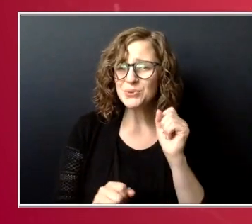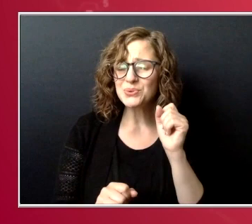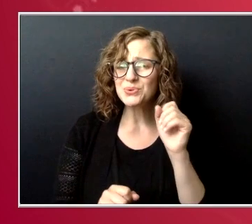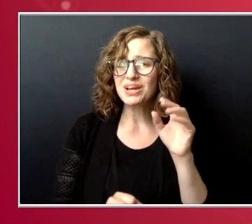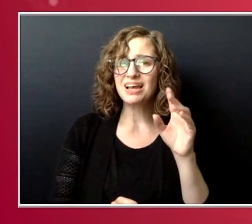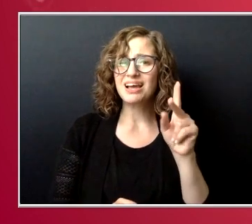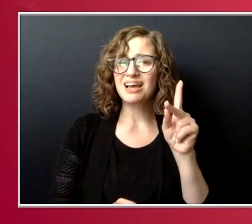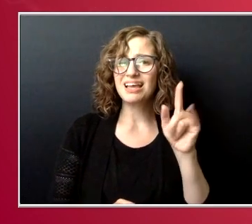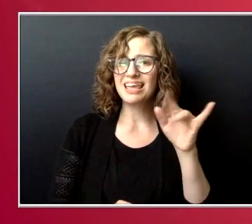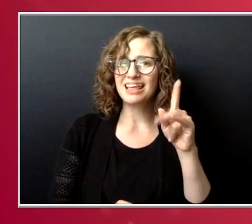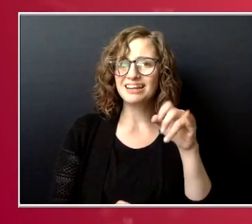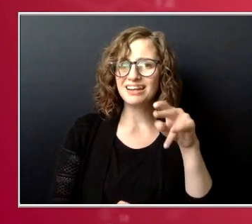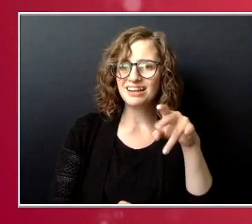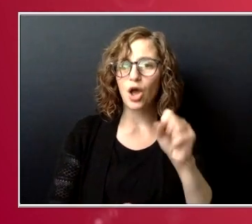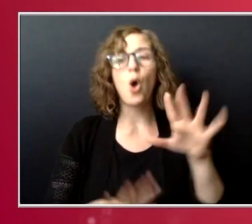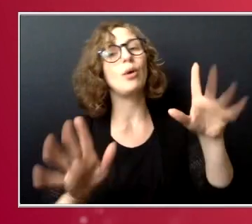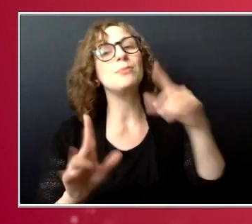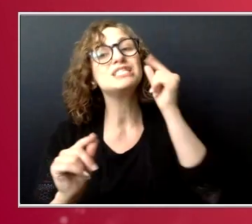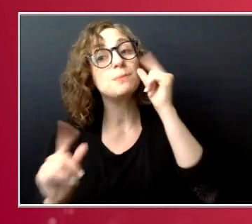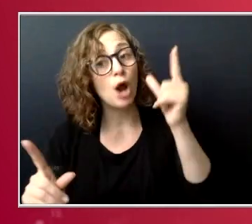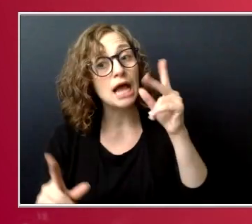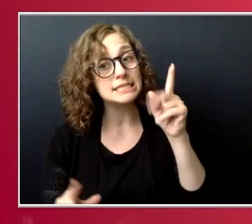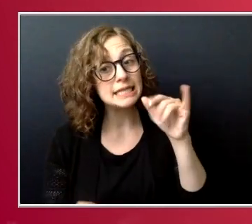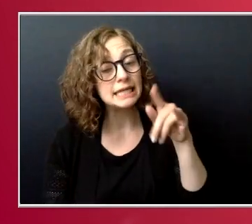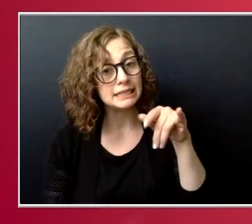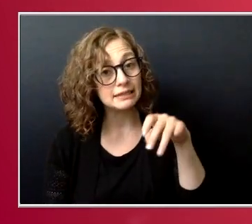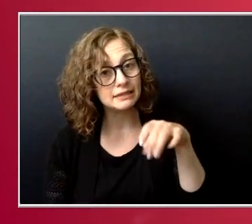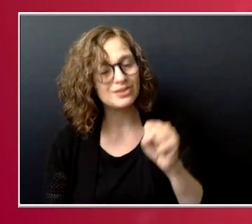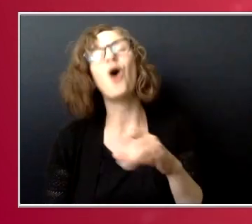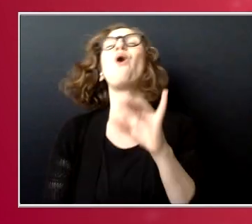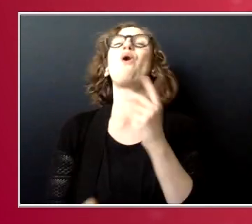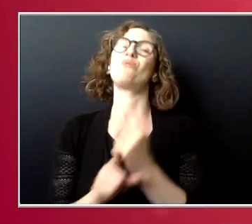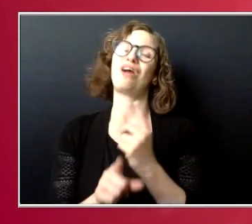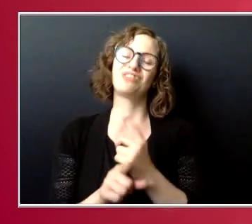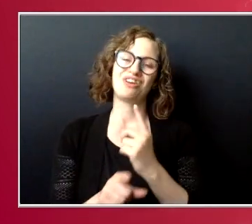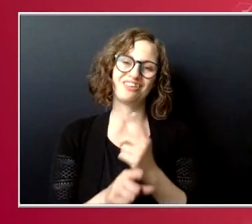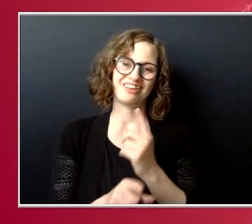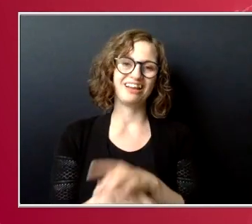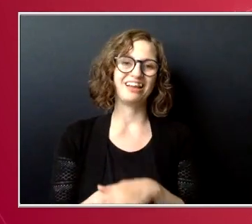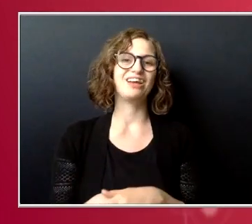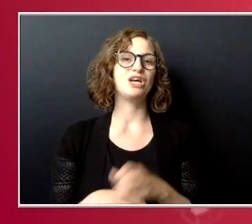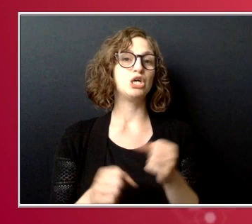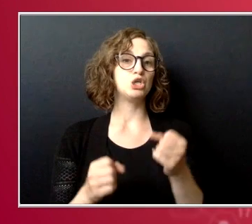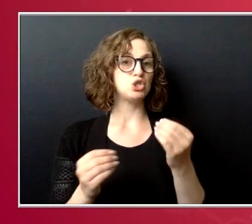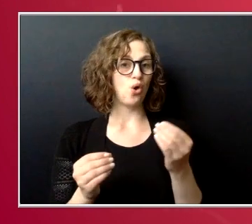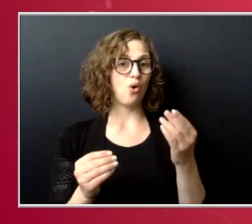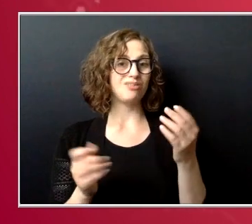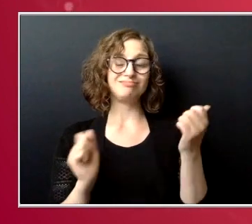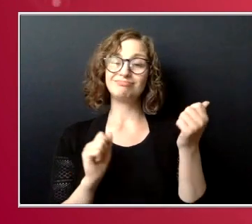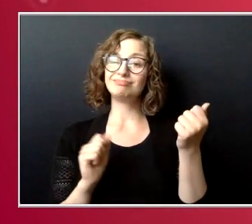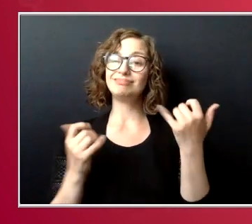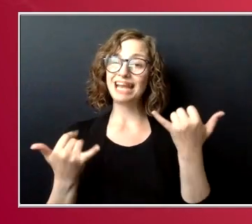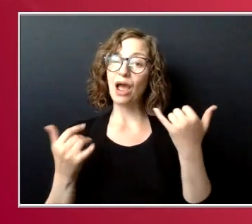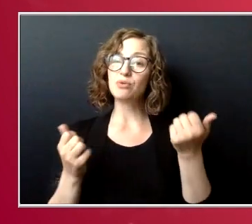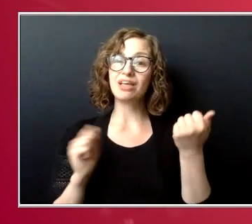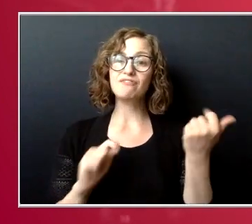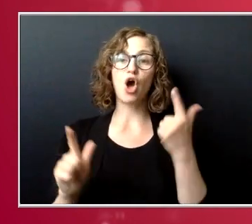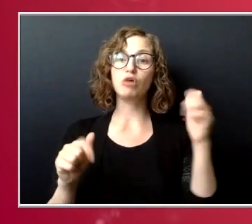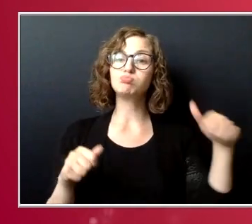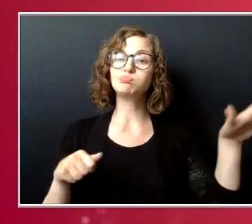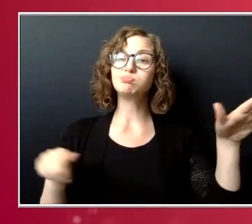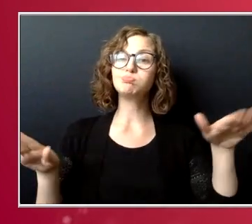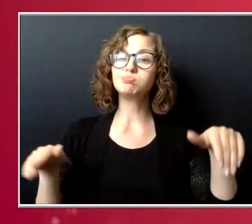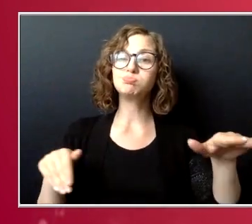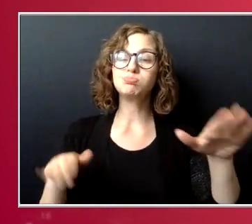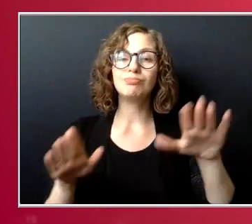surprise kittens? Yeah. Oh, yes. Surprise. Yeah. So now those have all found their forever homes. Perfect. But that doesn't